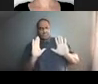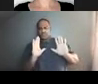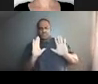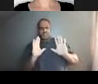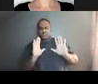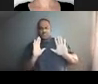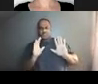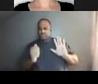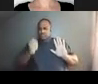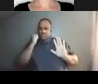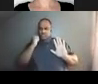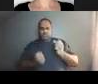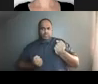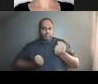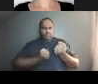longer support